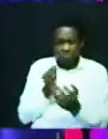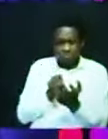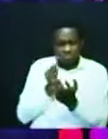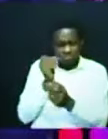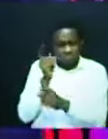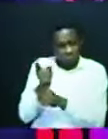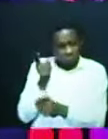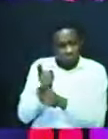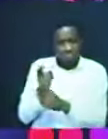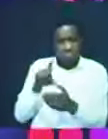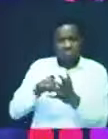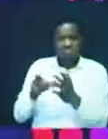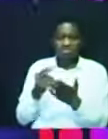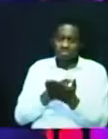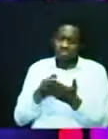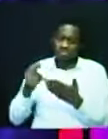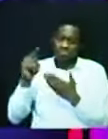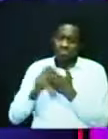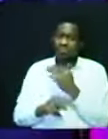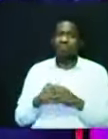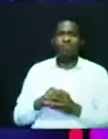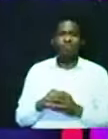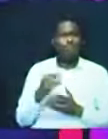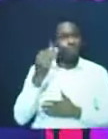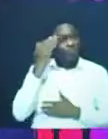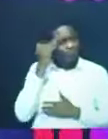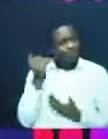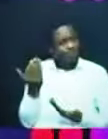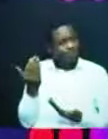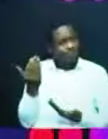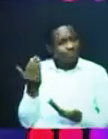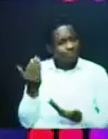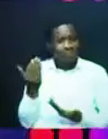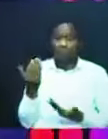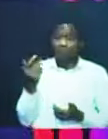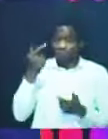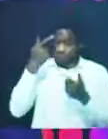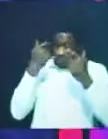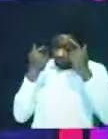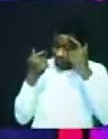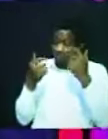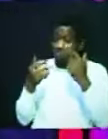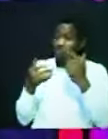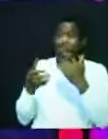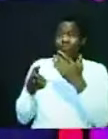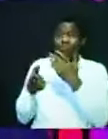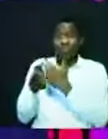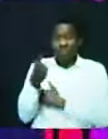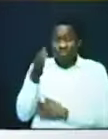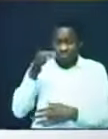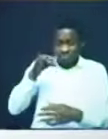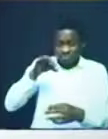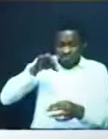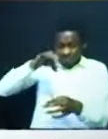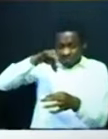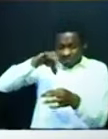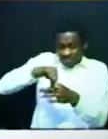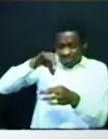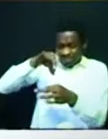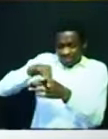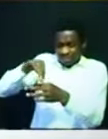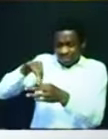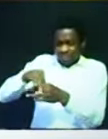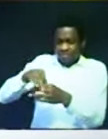ahotie mu no. Why is it so? I didn't know it, sir. Because God's seed dwells in us because we are